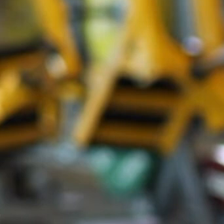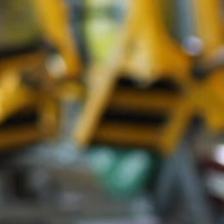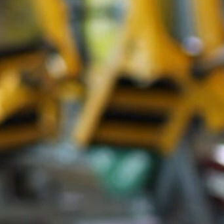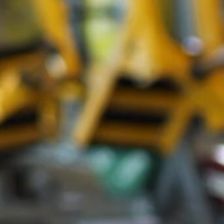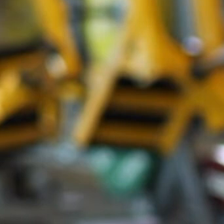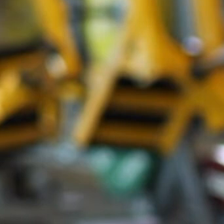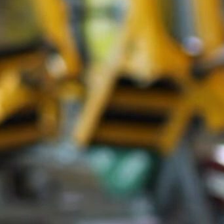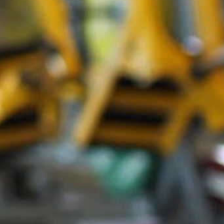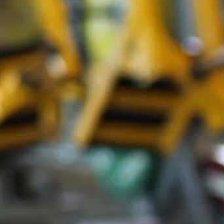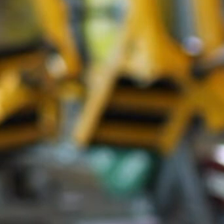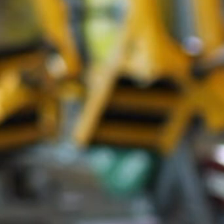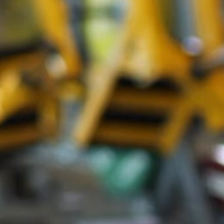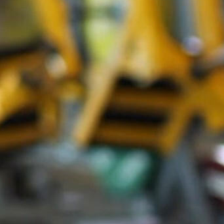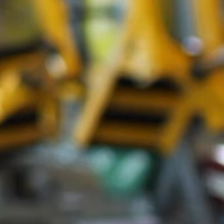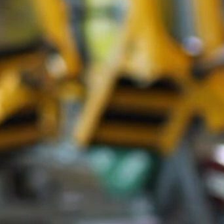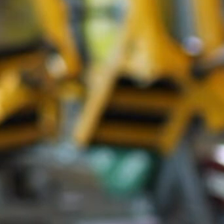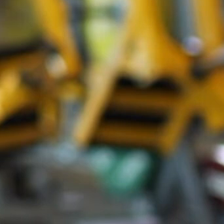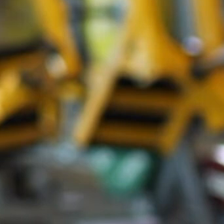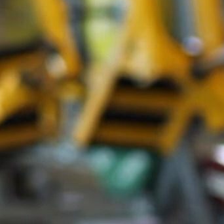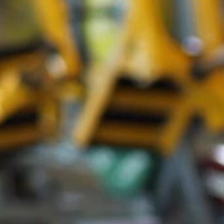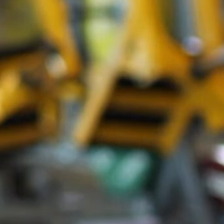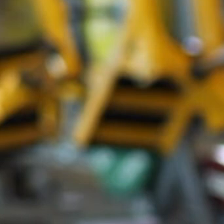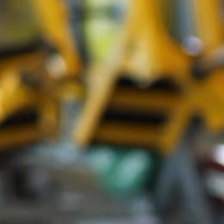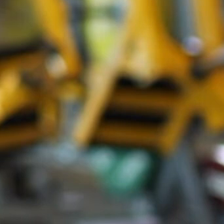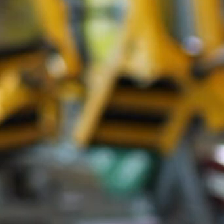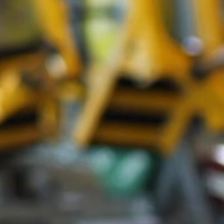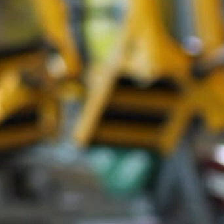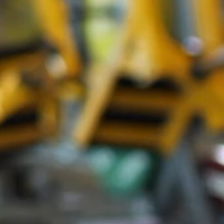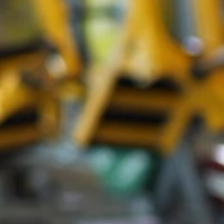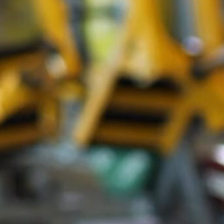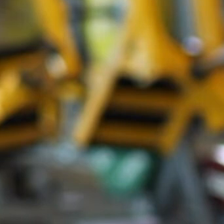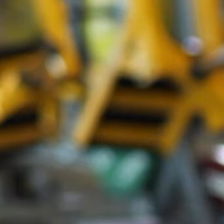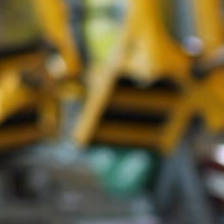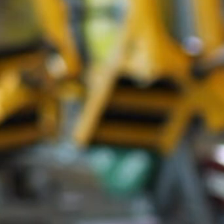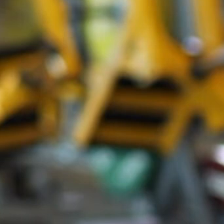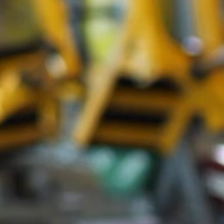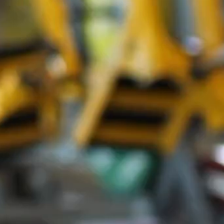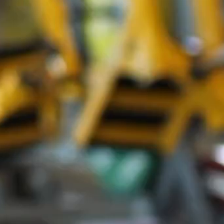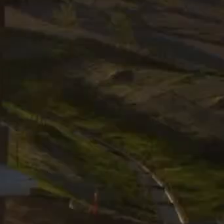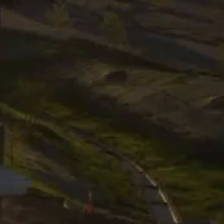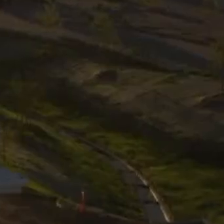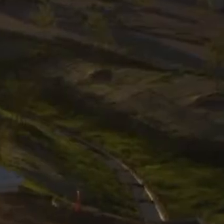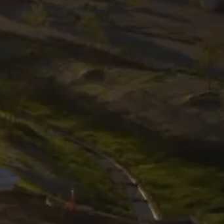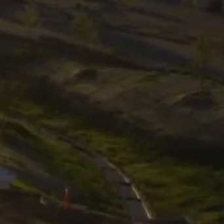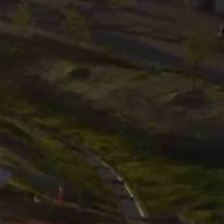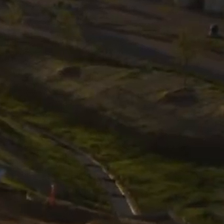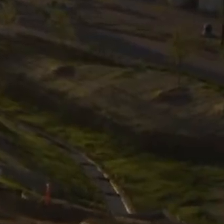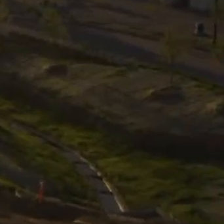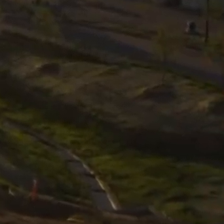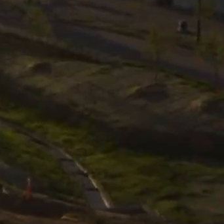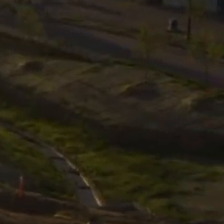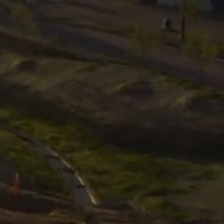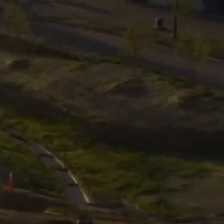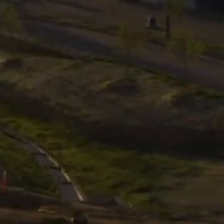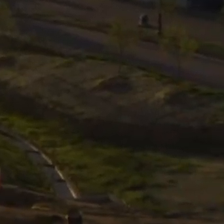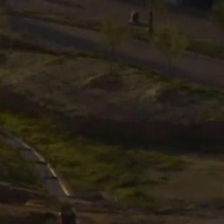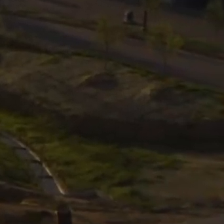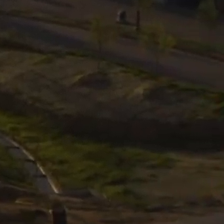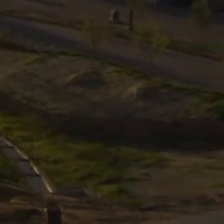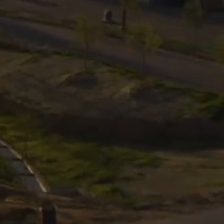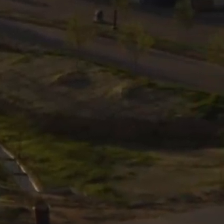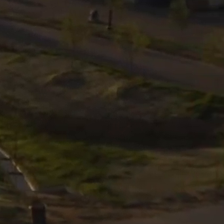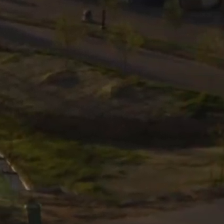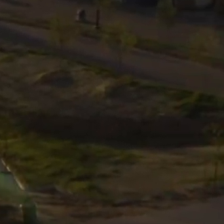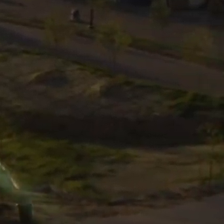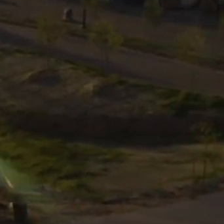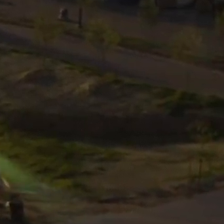importantly, what it's going to do for this entire community. In fact, the entire state, and I believe the